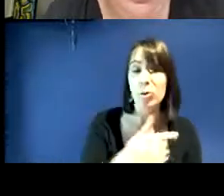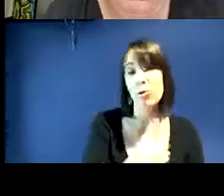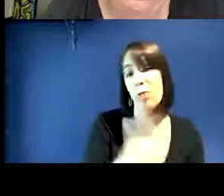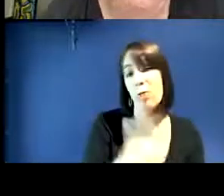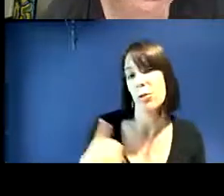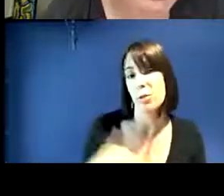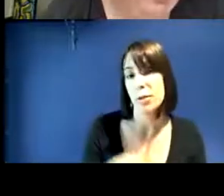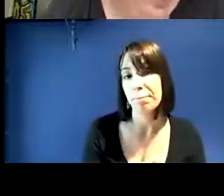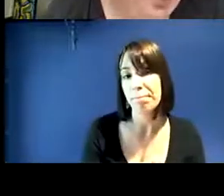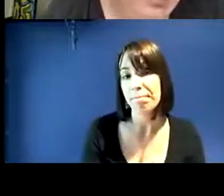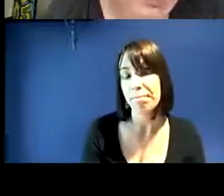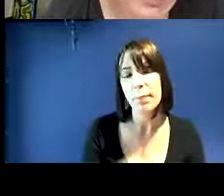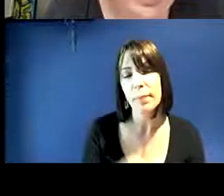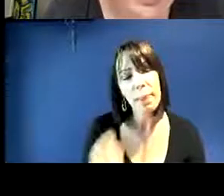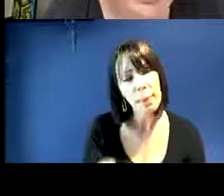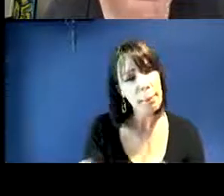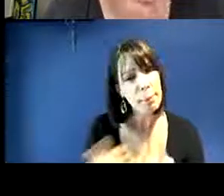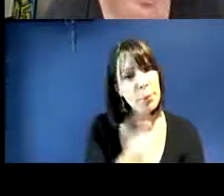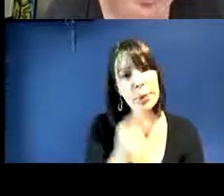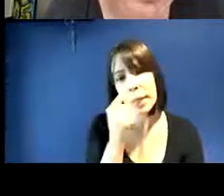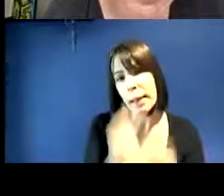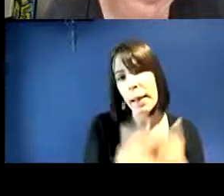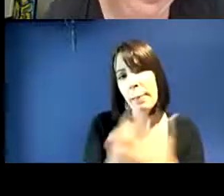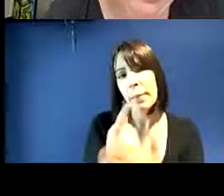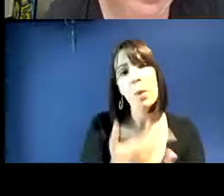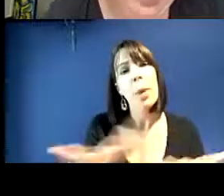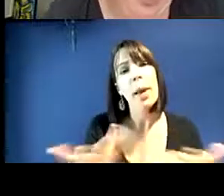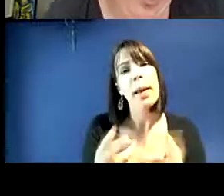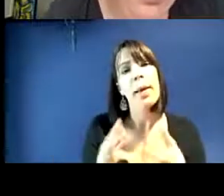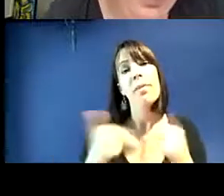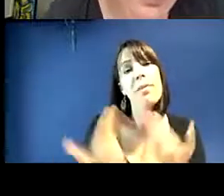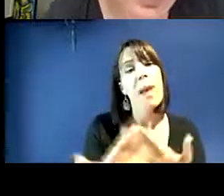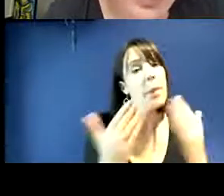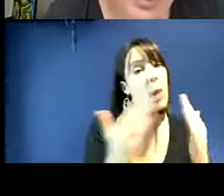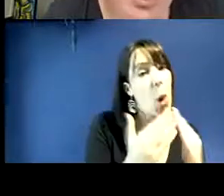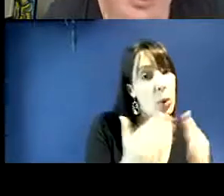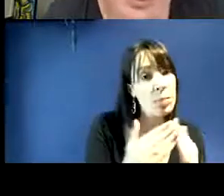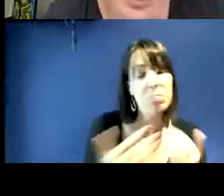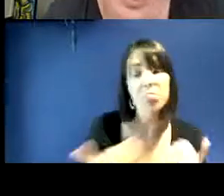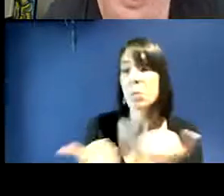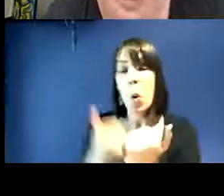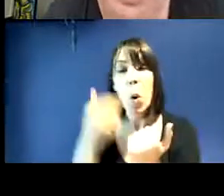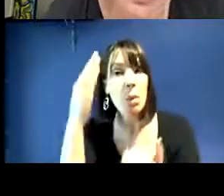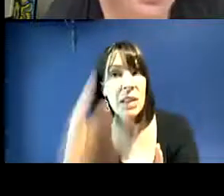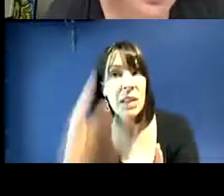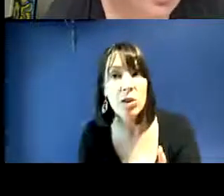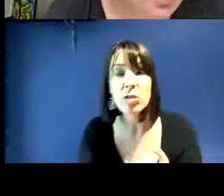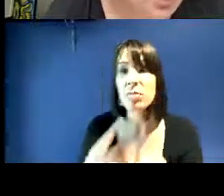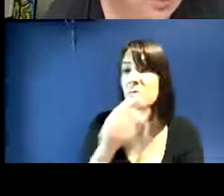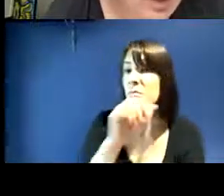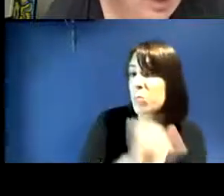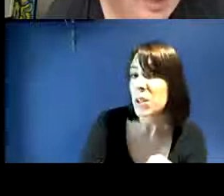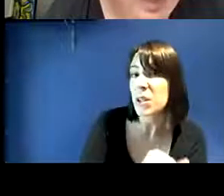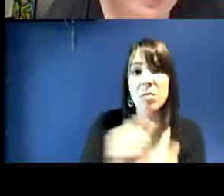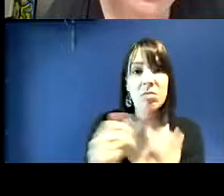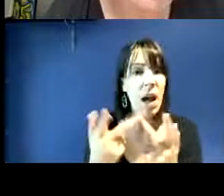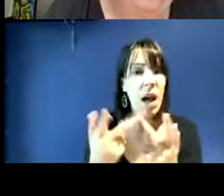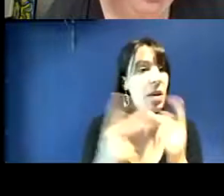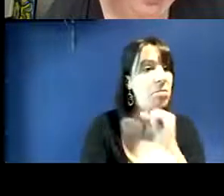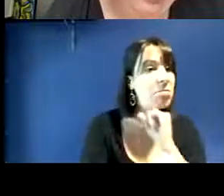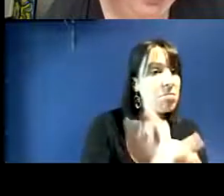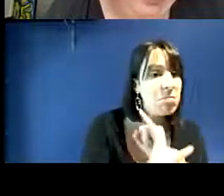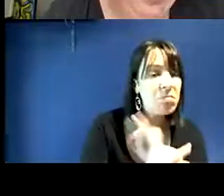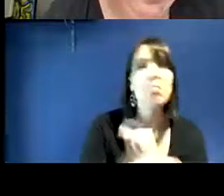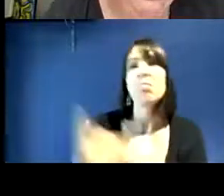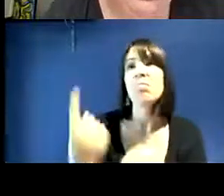abuse is happening in family homes, in supported accommodation, in hospitals, prisons, and other institutions, and in